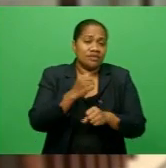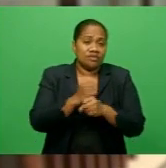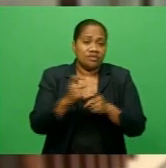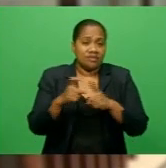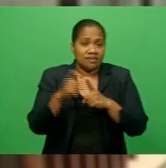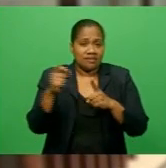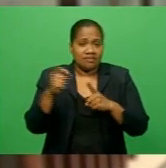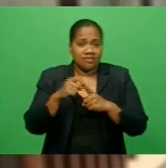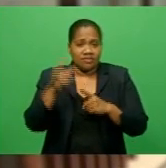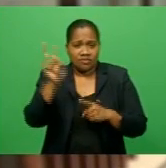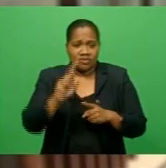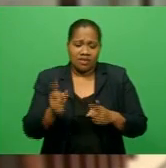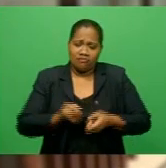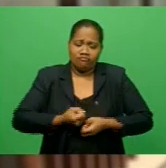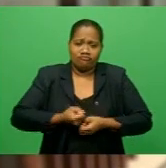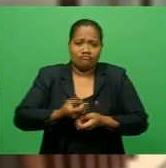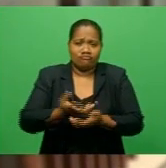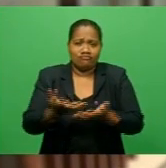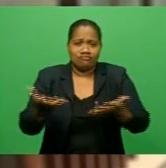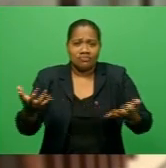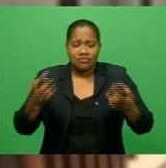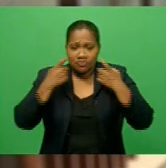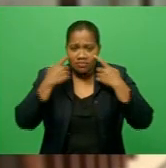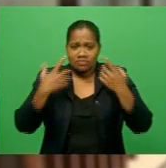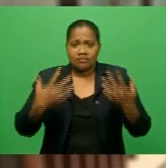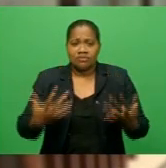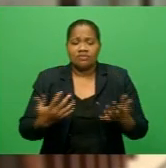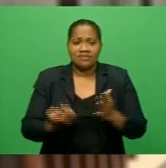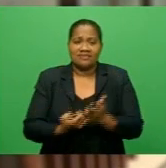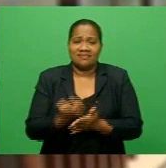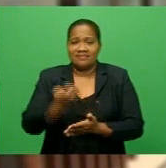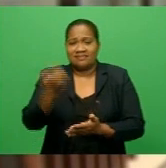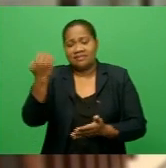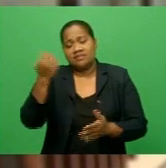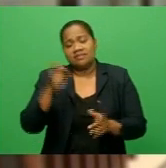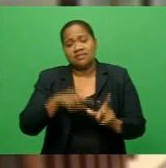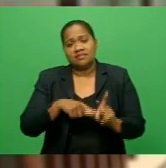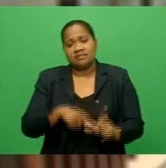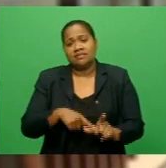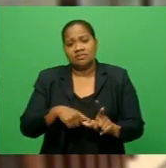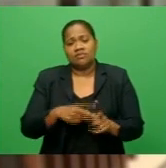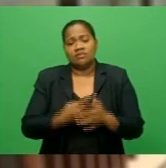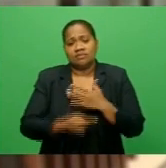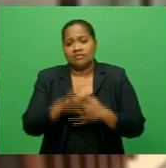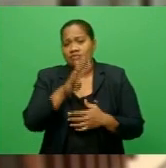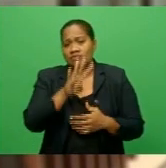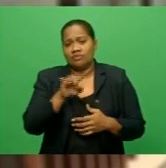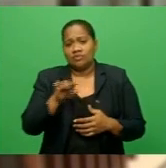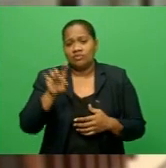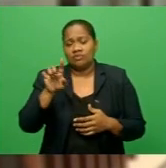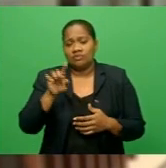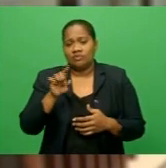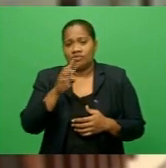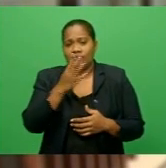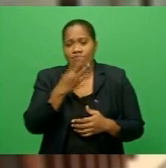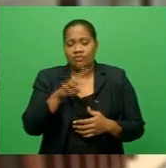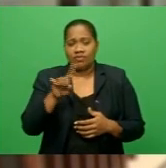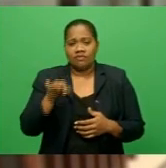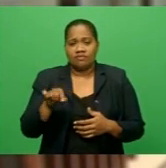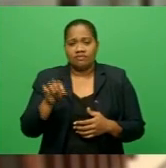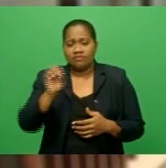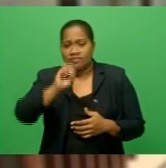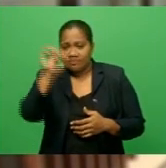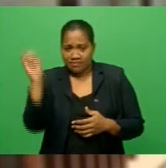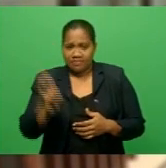released today showed the economy did fairly well, growing at an annual 33.1% rate, their weekly jobless claims rose more